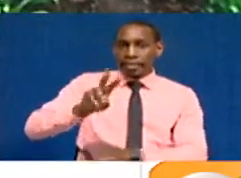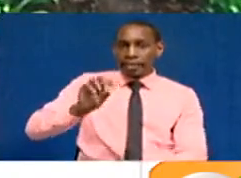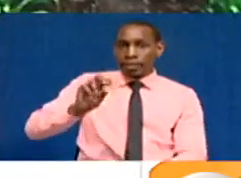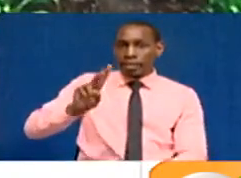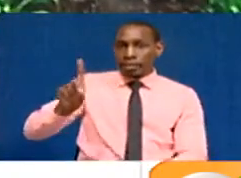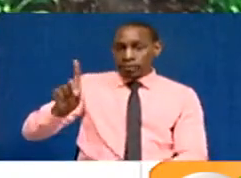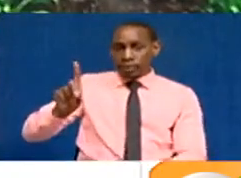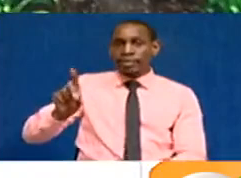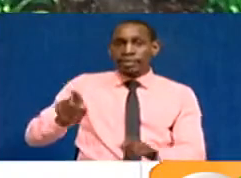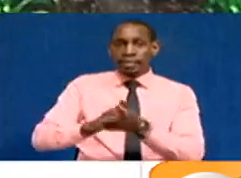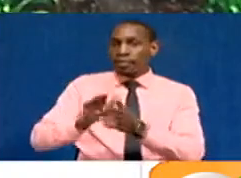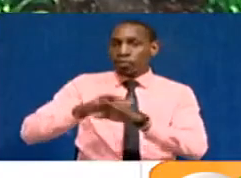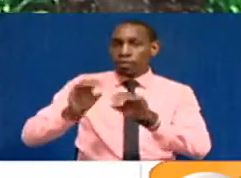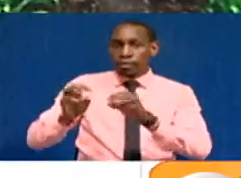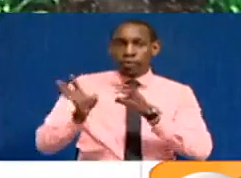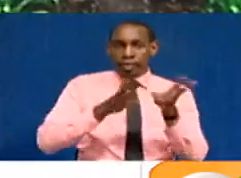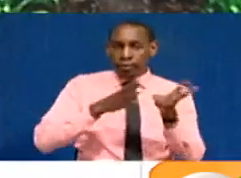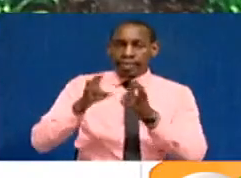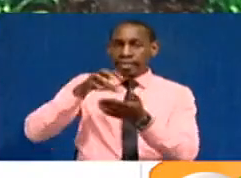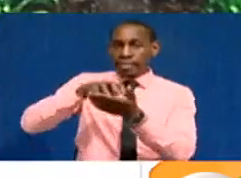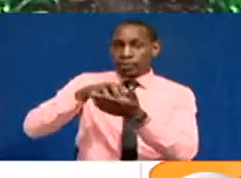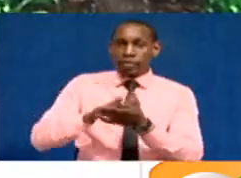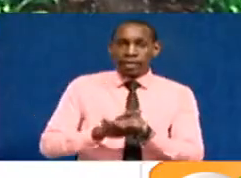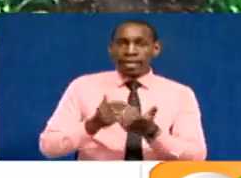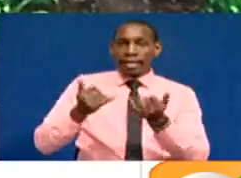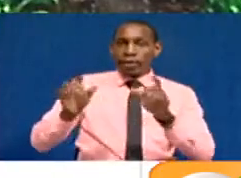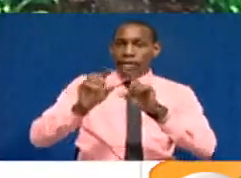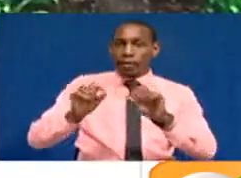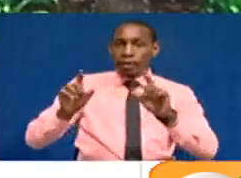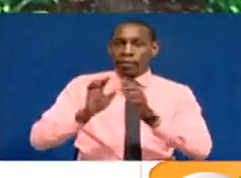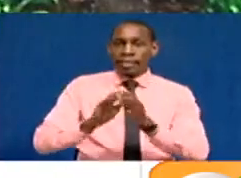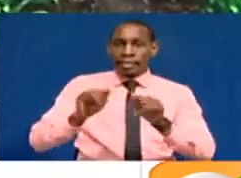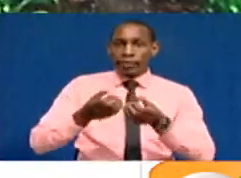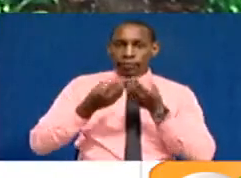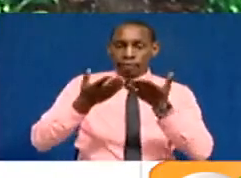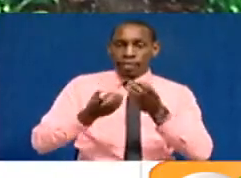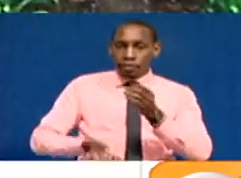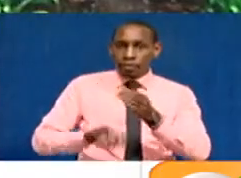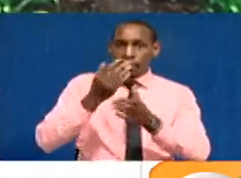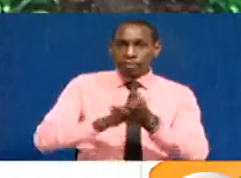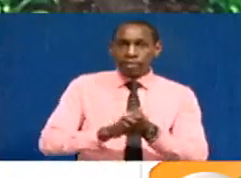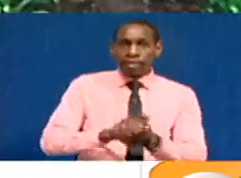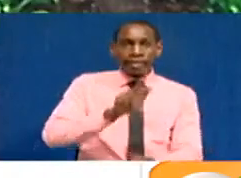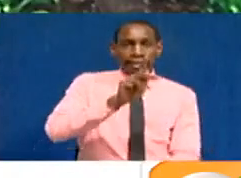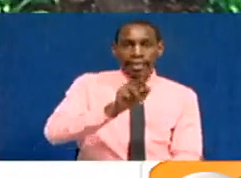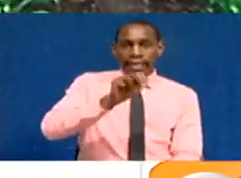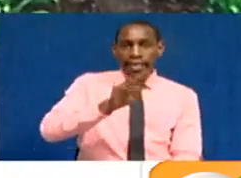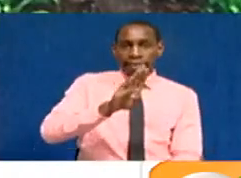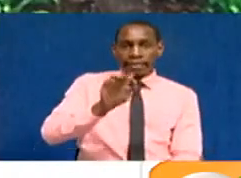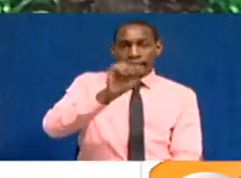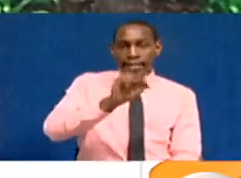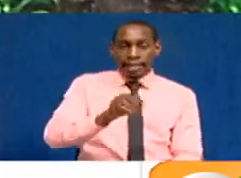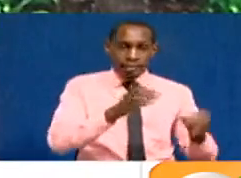2021 amid unfavorable weather conditions. This is according to latest data released by the Kenya National Bureau